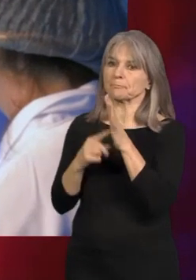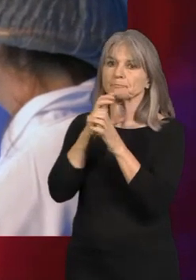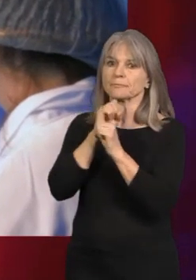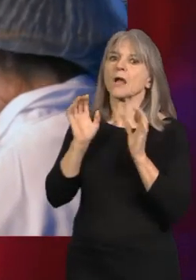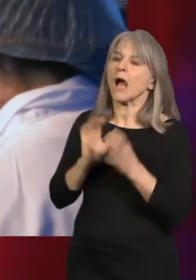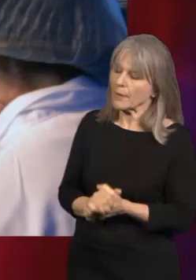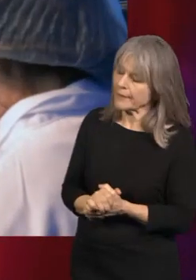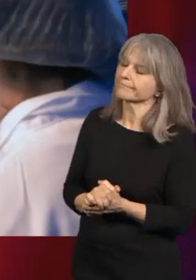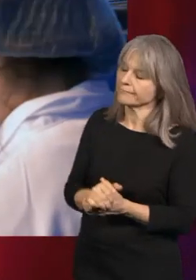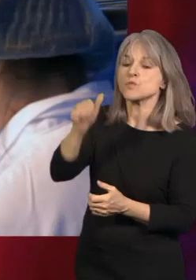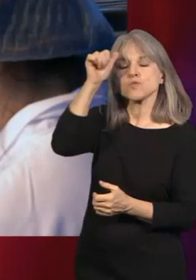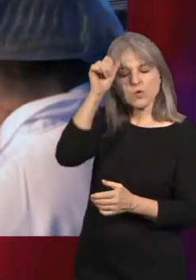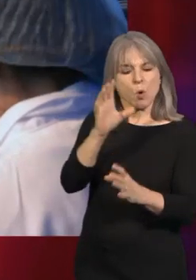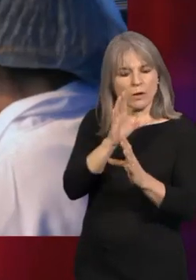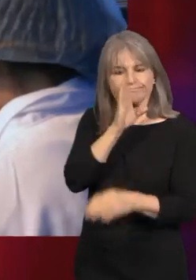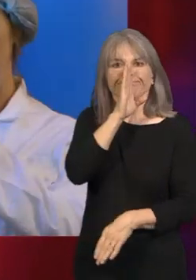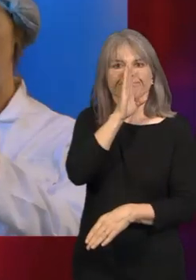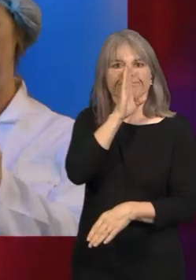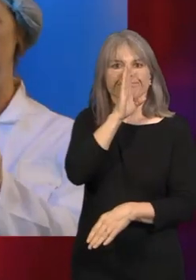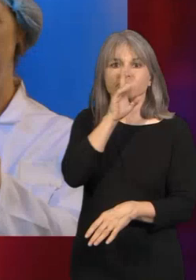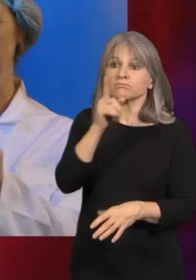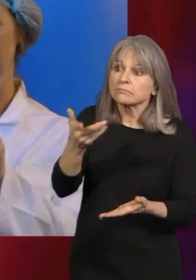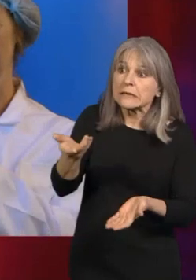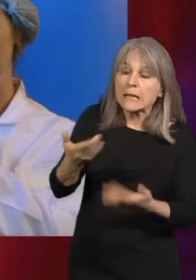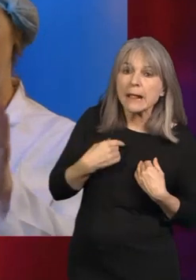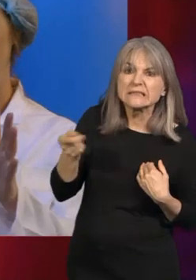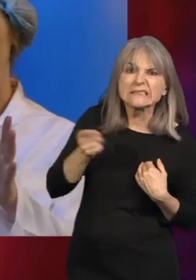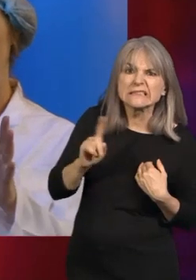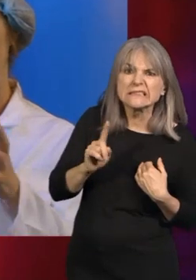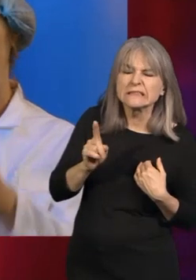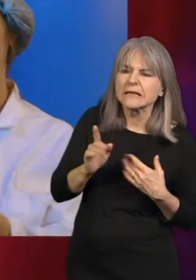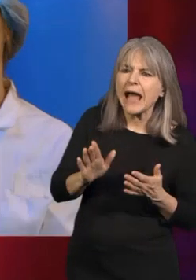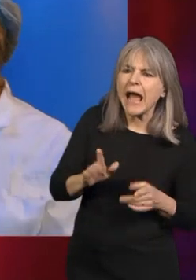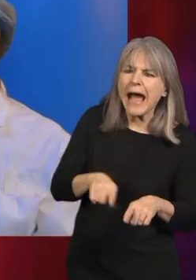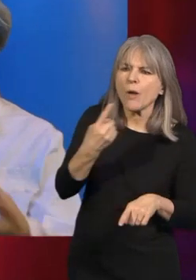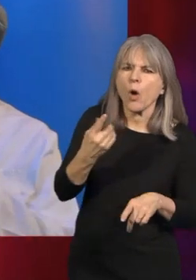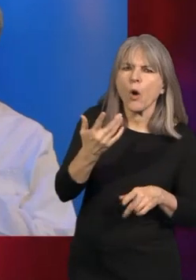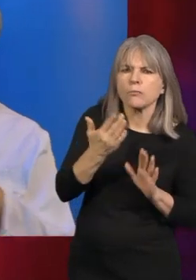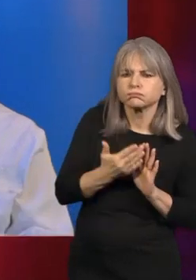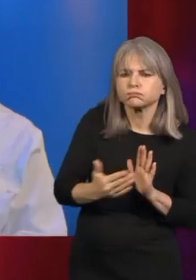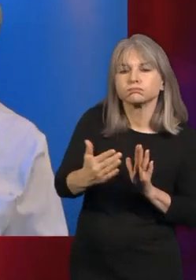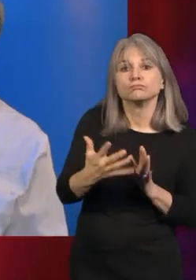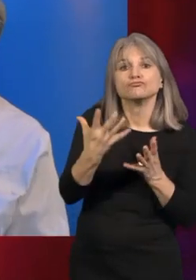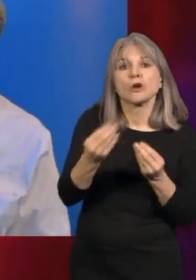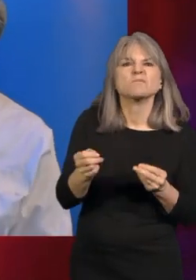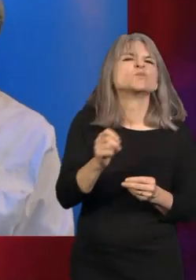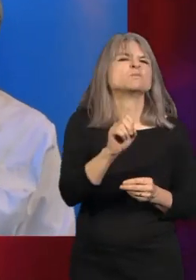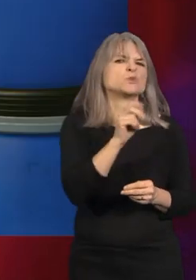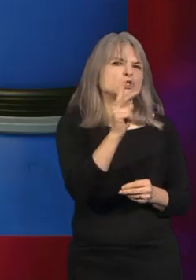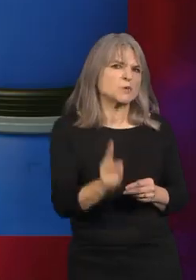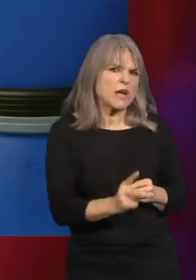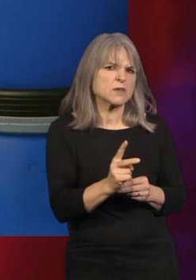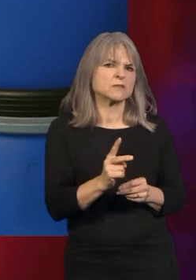to dry? It takes us about 2 hours to dry it, and it's low temperature drying as well, so that it doesn't cook, so all of the good stuff is still in the